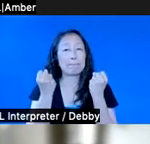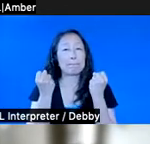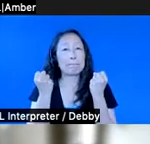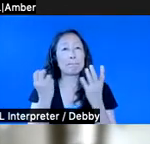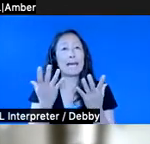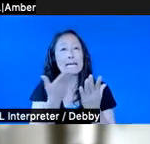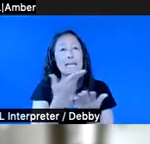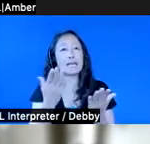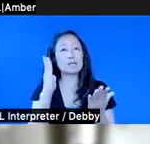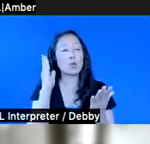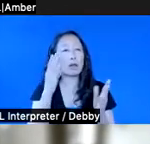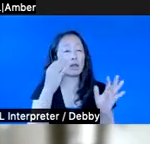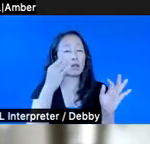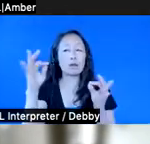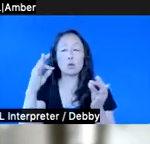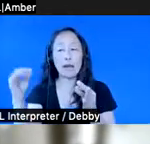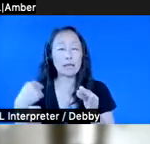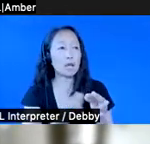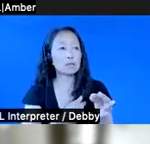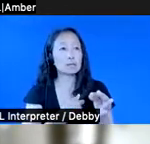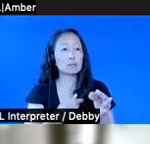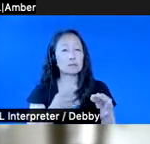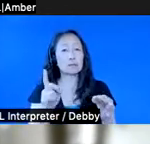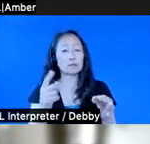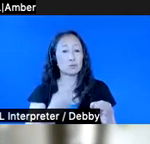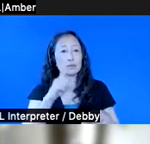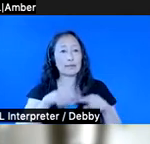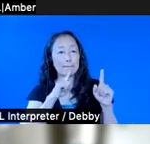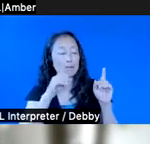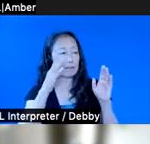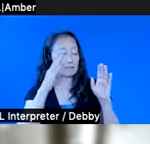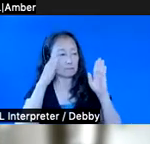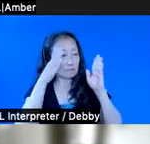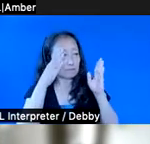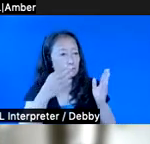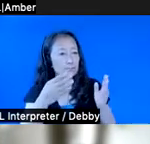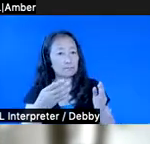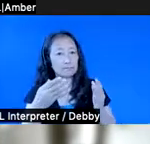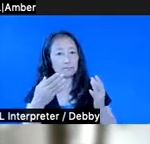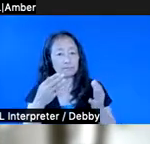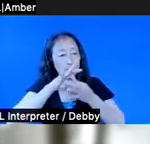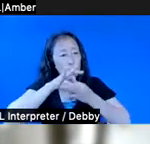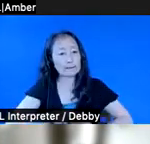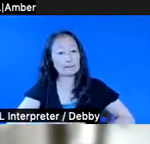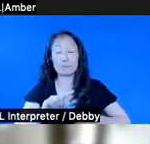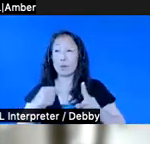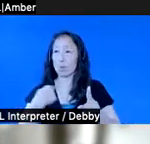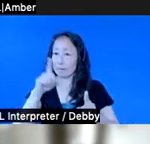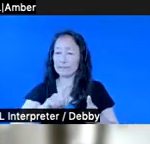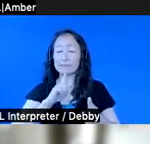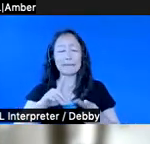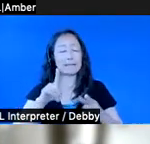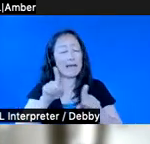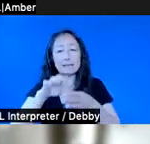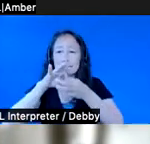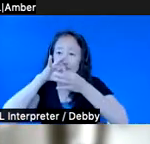present these days. And I think it's vitally important that we are as present as possible